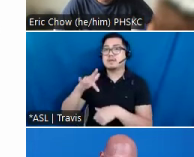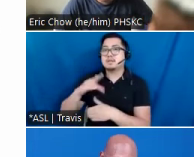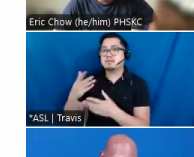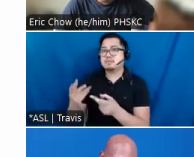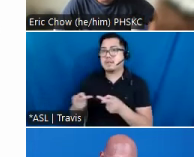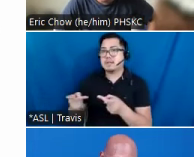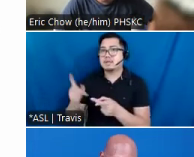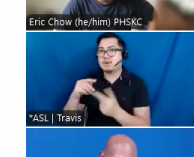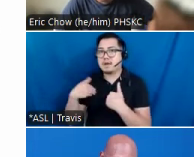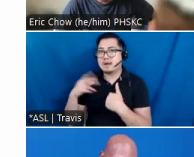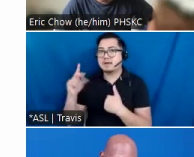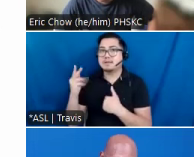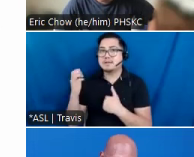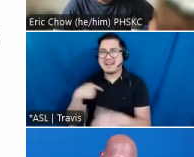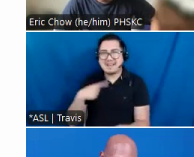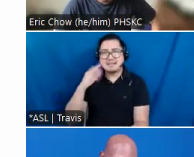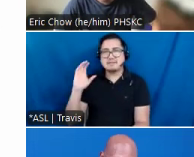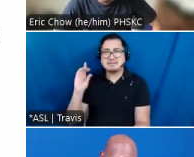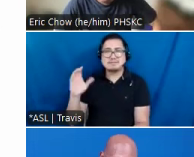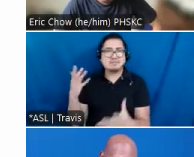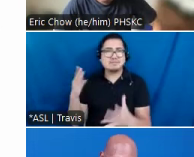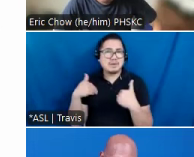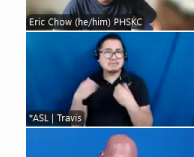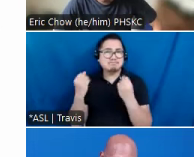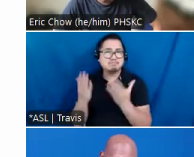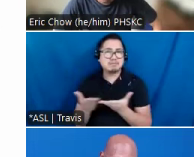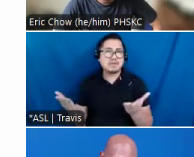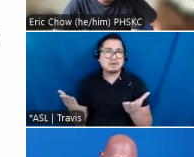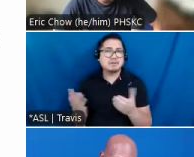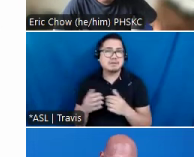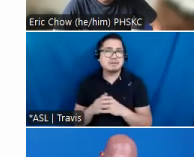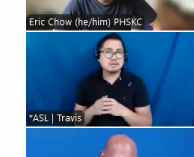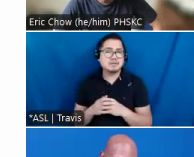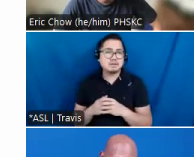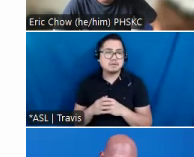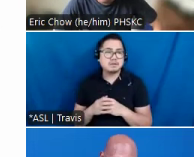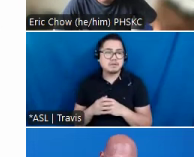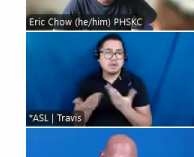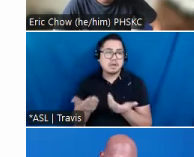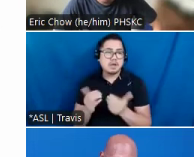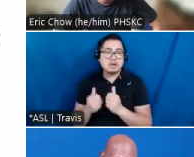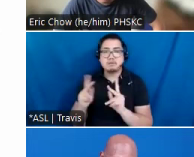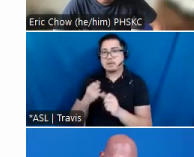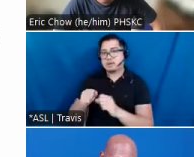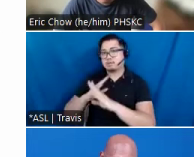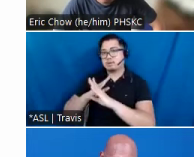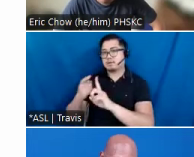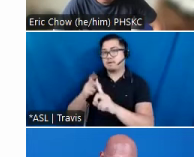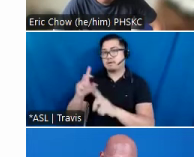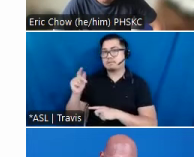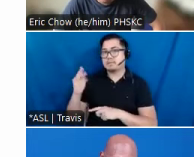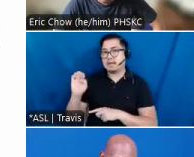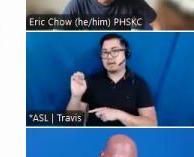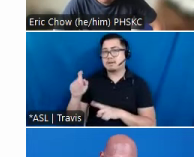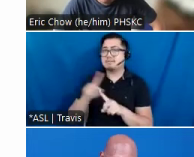believe CDC actually has a lot of material about how people can protect themselves against dengue. But